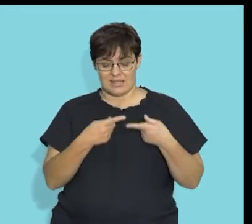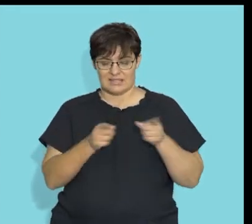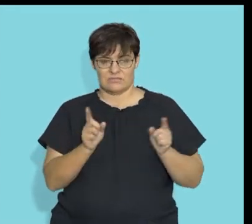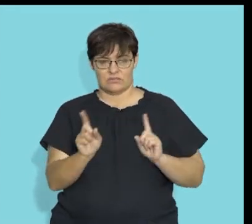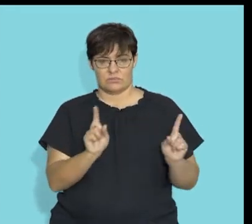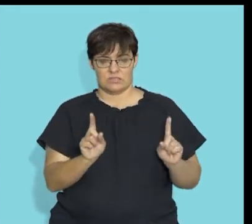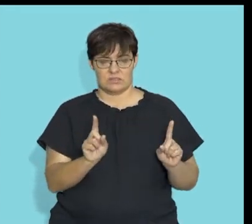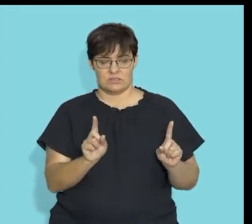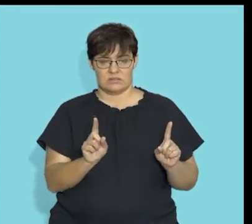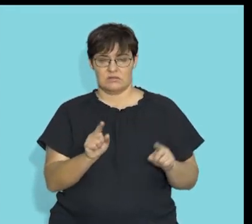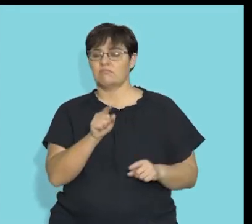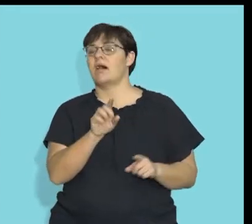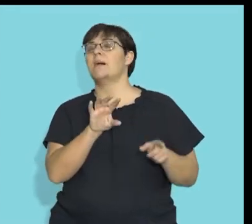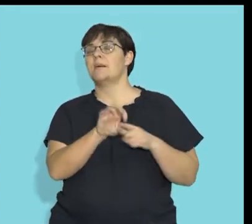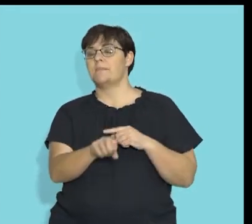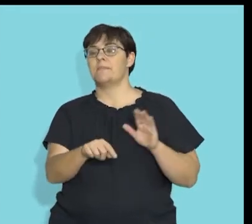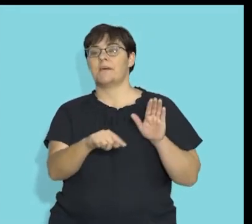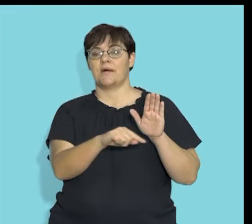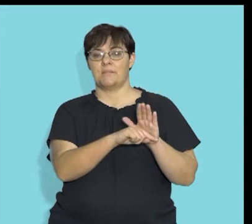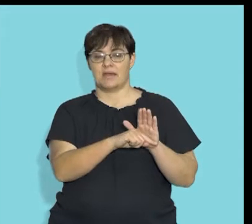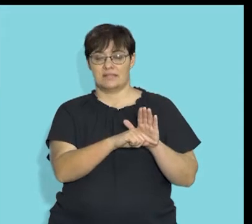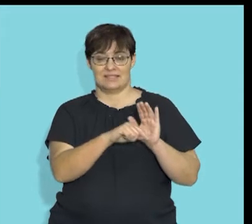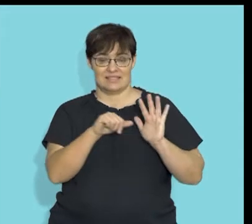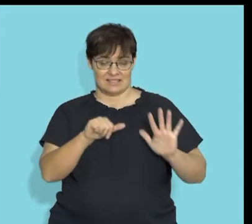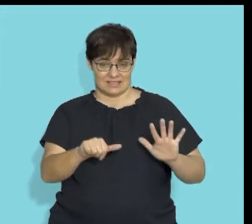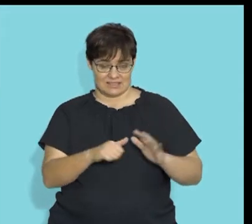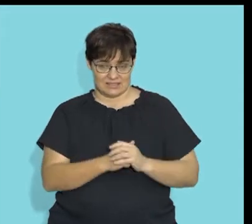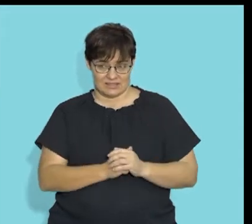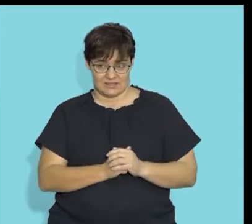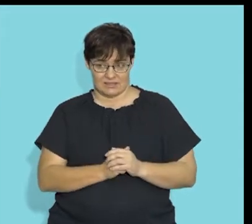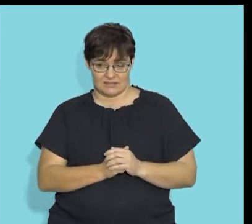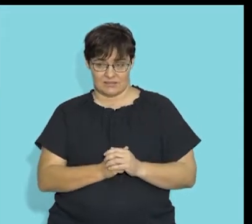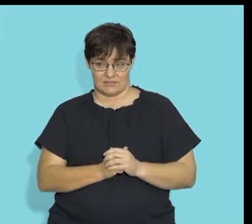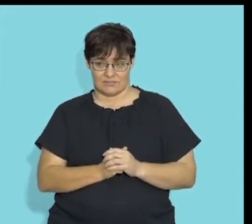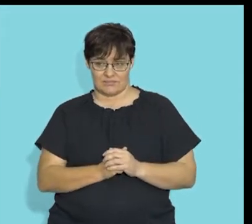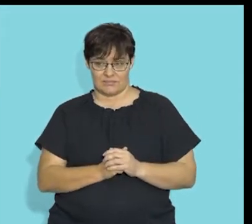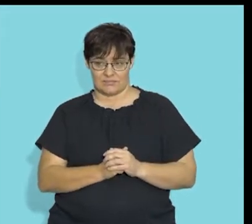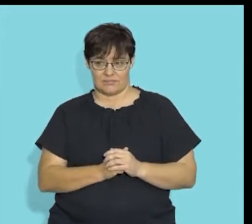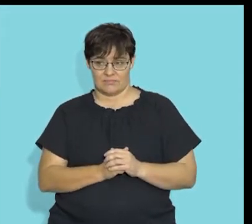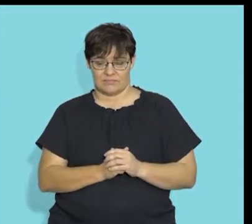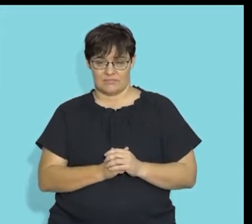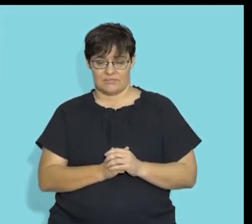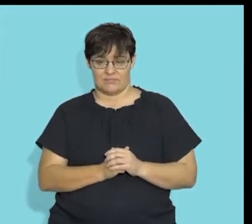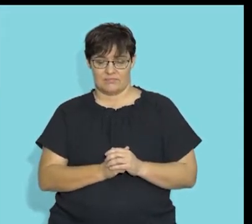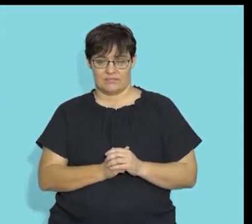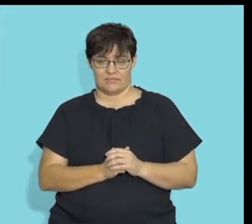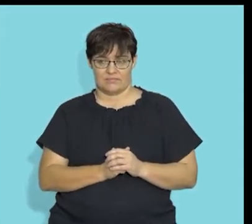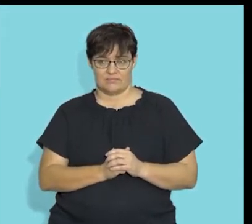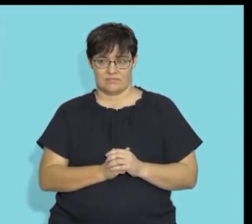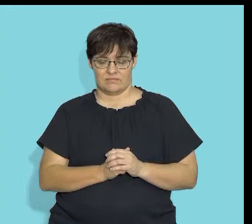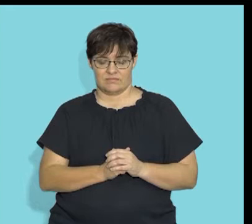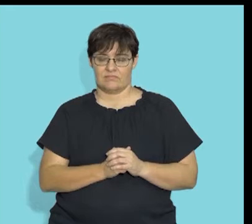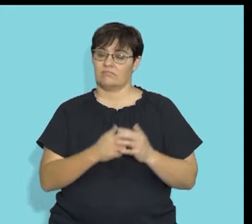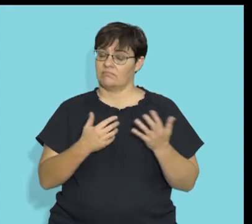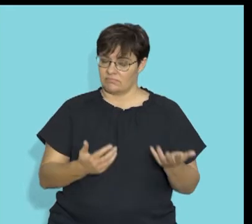9 and negative 15, I can substitute into D, and hopefully everyone will agree with me, there is a difference of